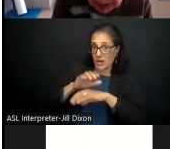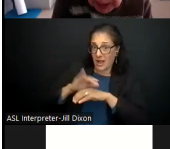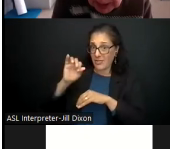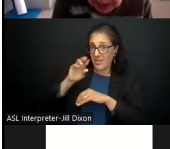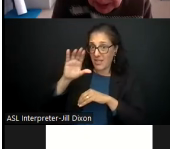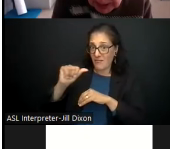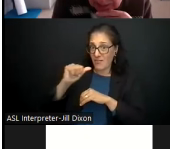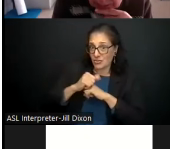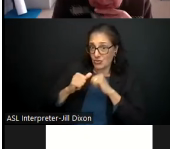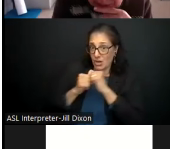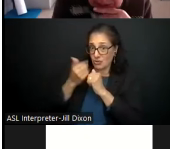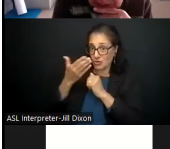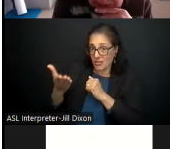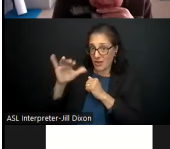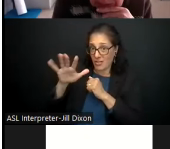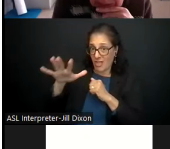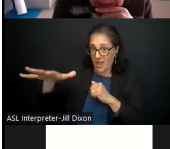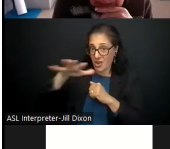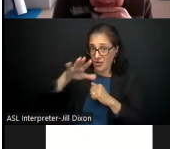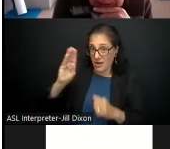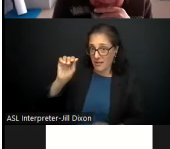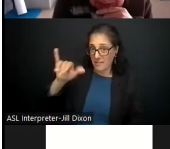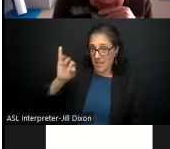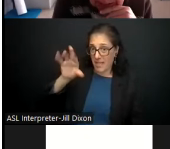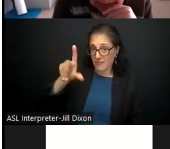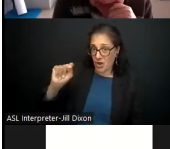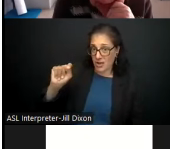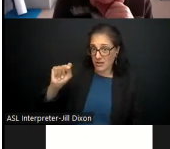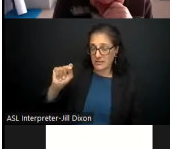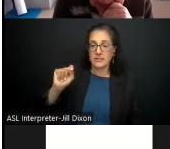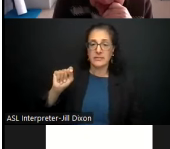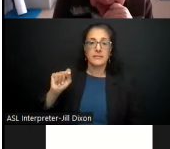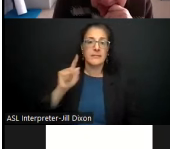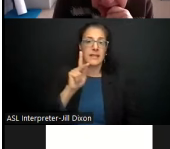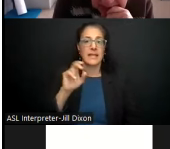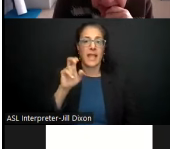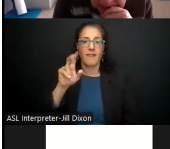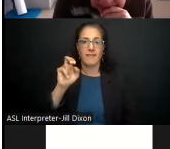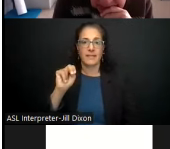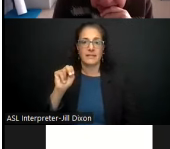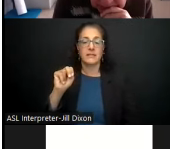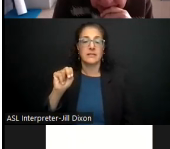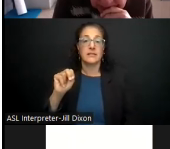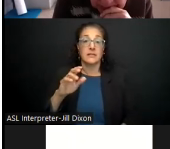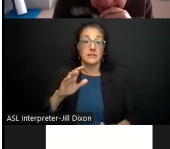there in Bayfront, to your knowledge? My understanding is that